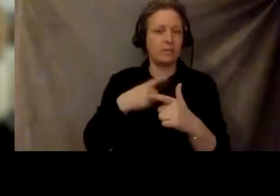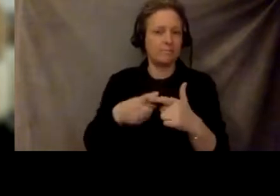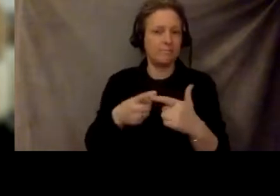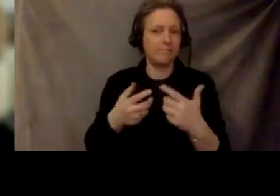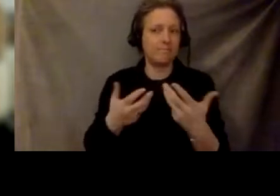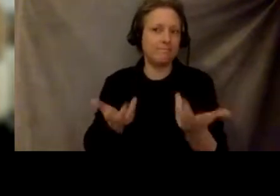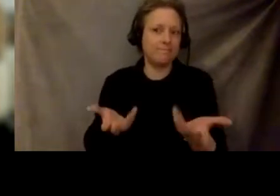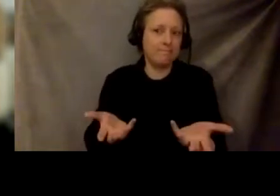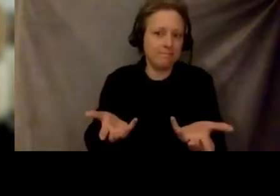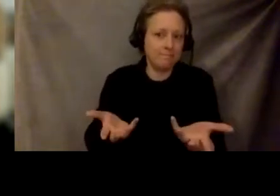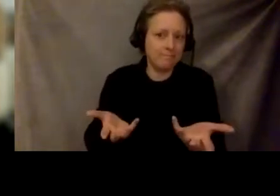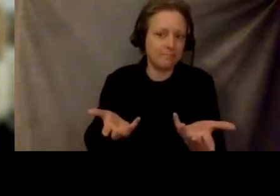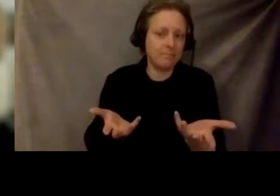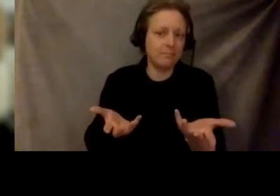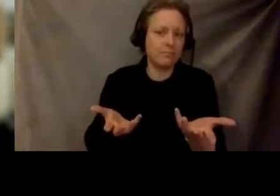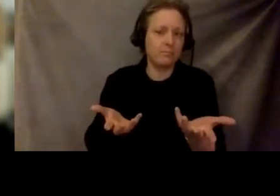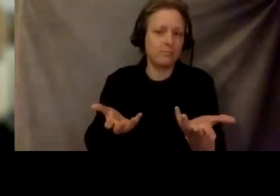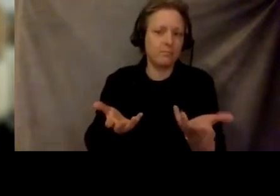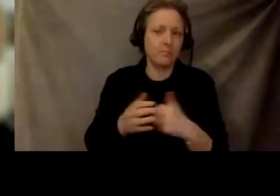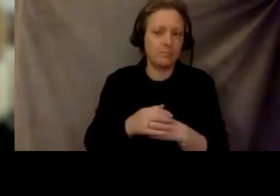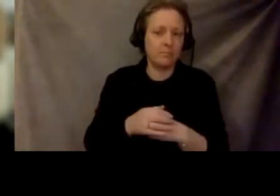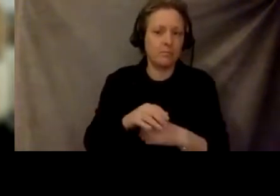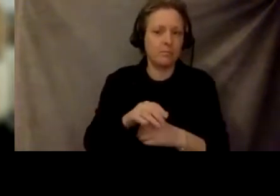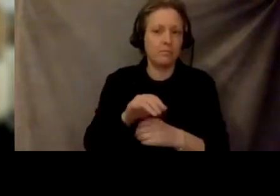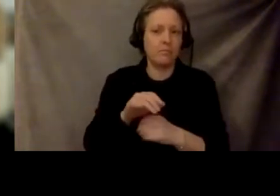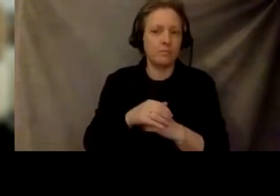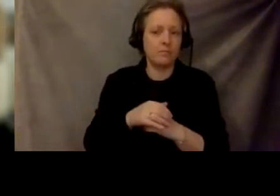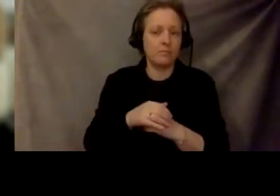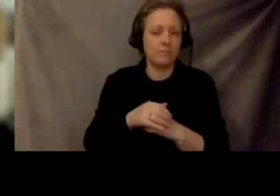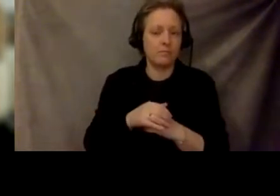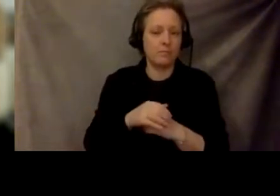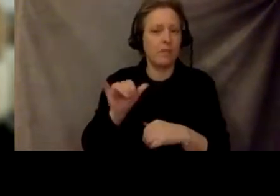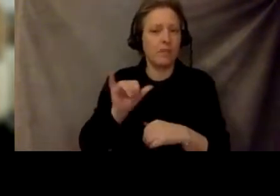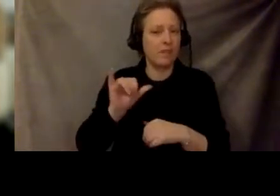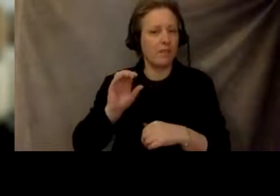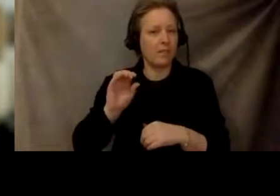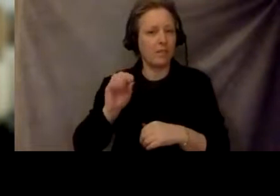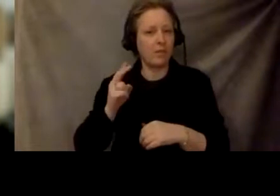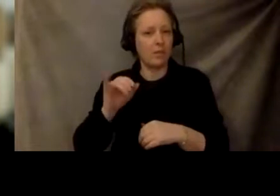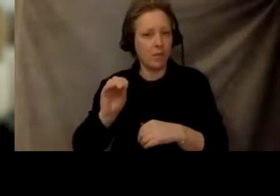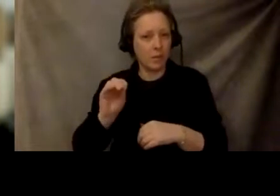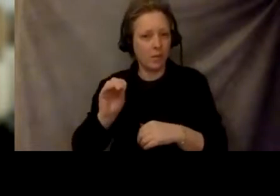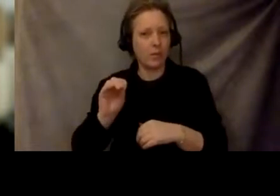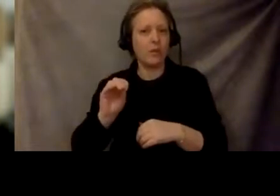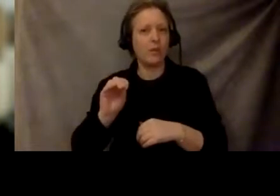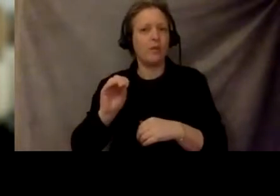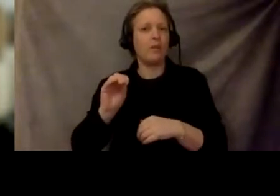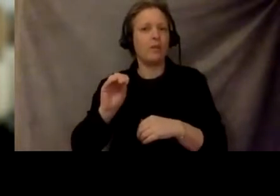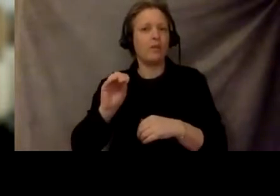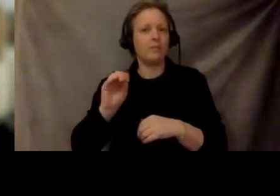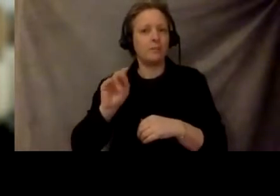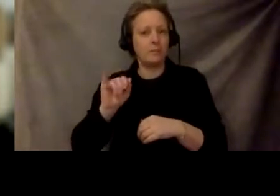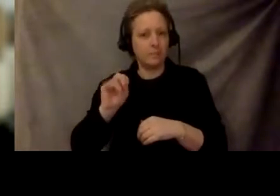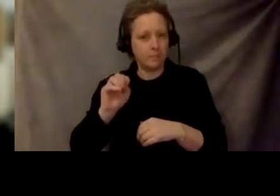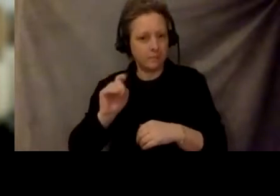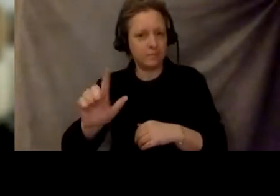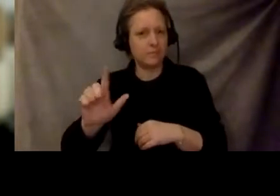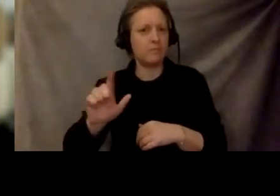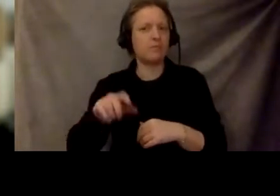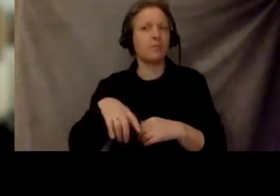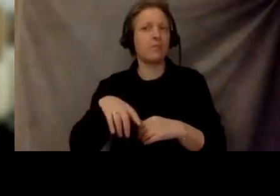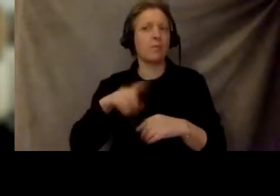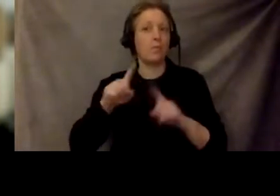a big investment and went to Ohio. All they got to do is start moving out of state, and there won't be these younger folks who